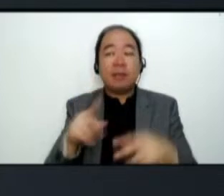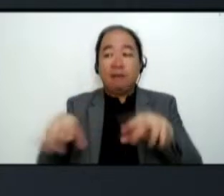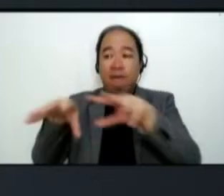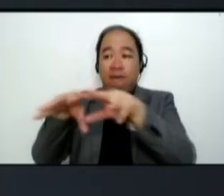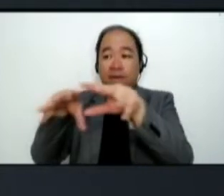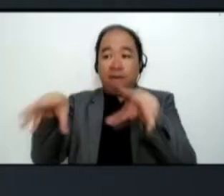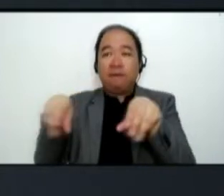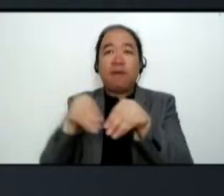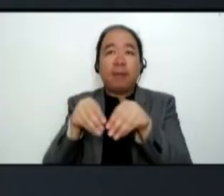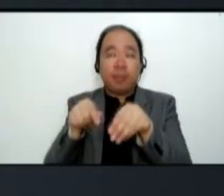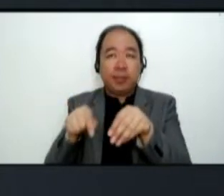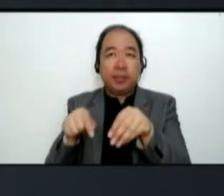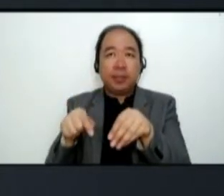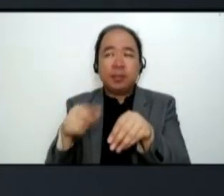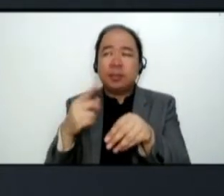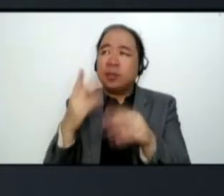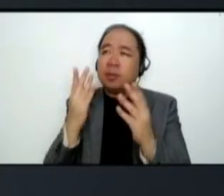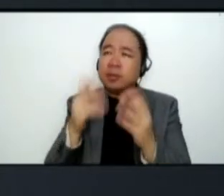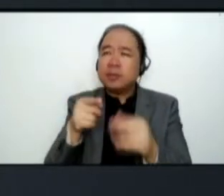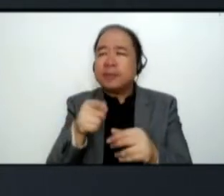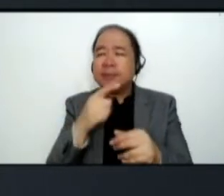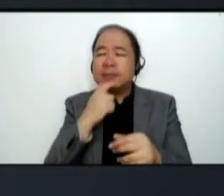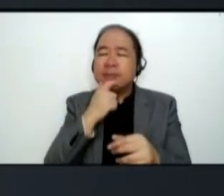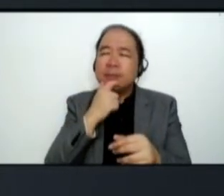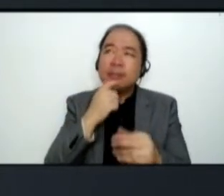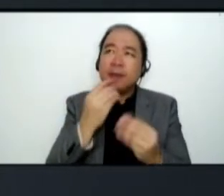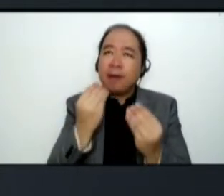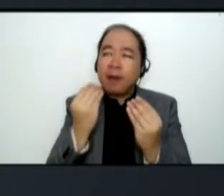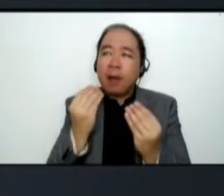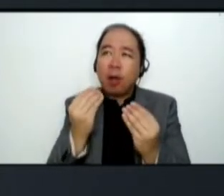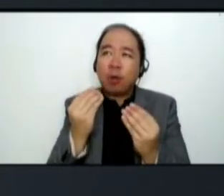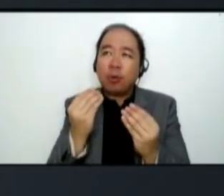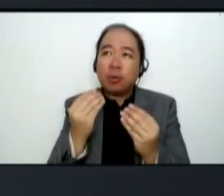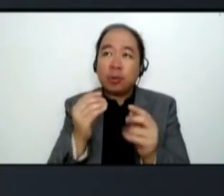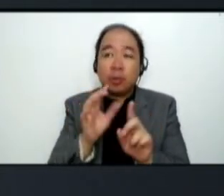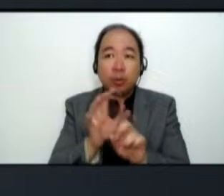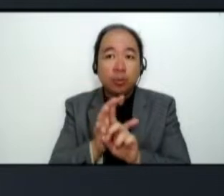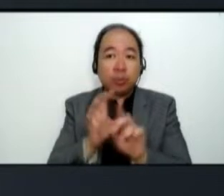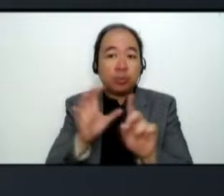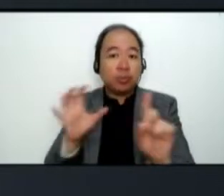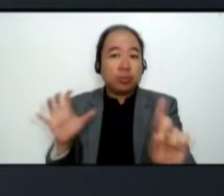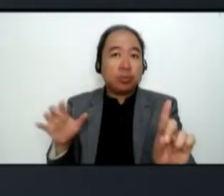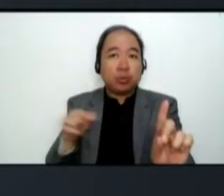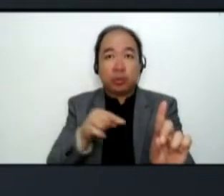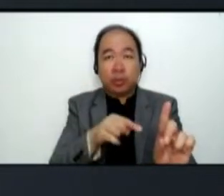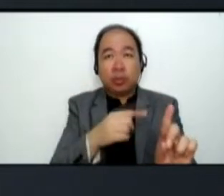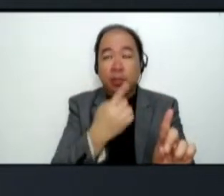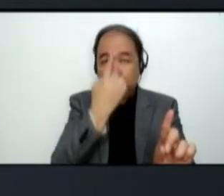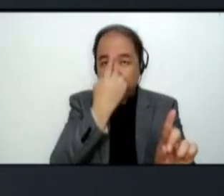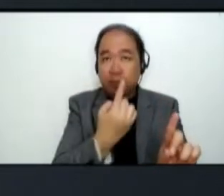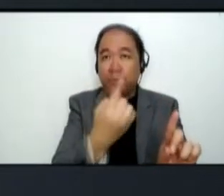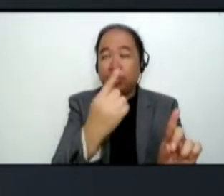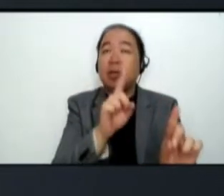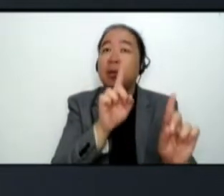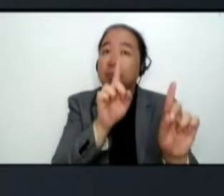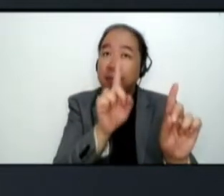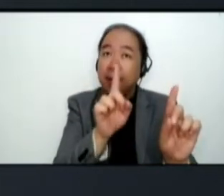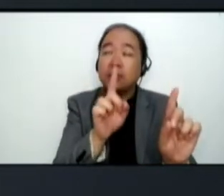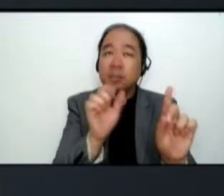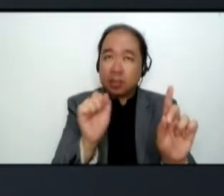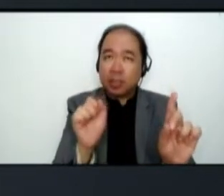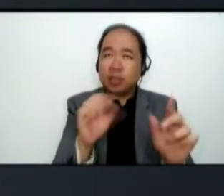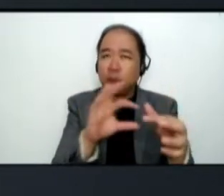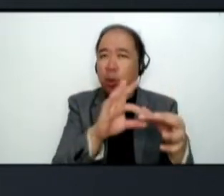to think more creatively on living apart but connected. In our culture, we have a concept about